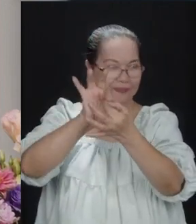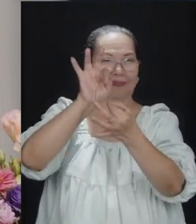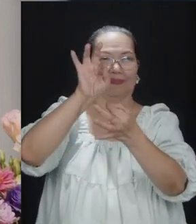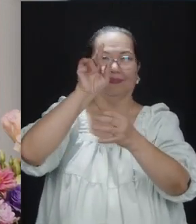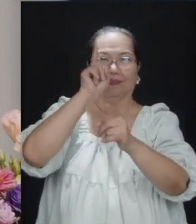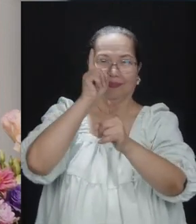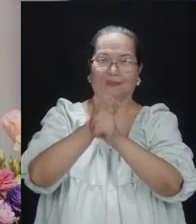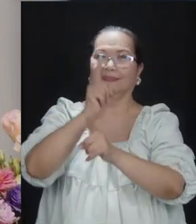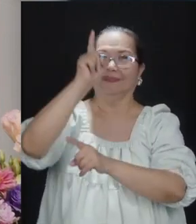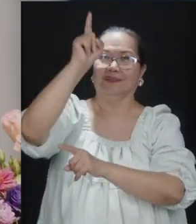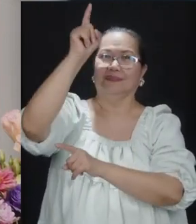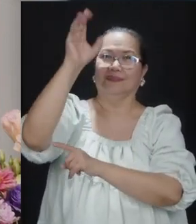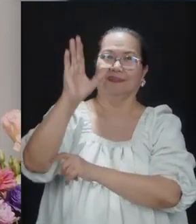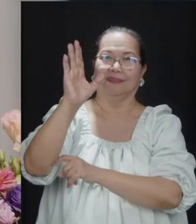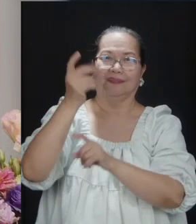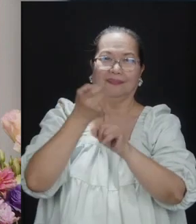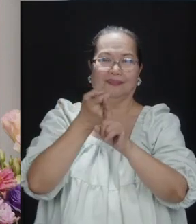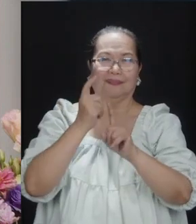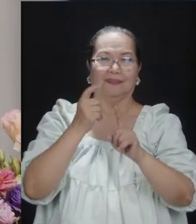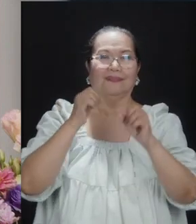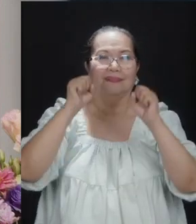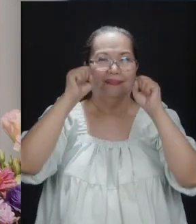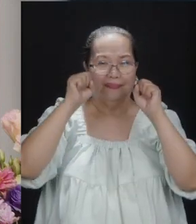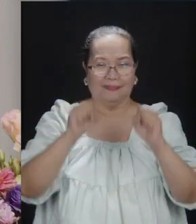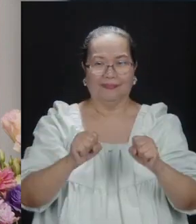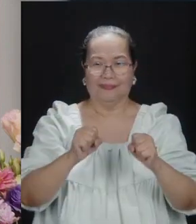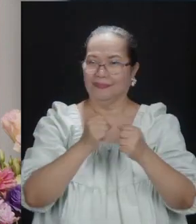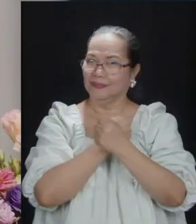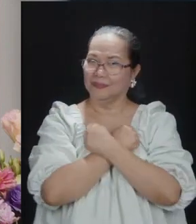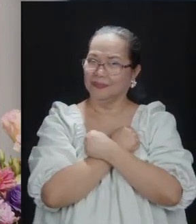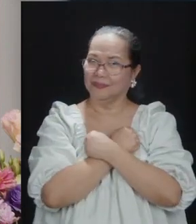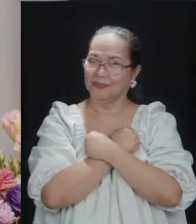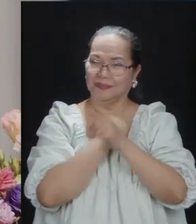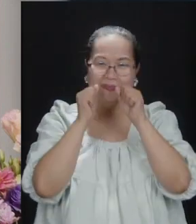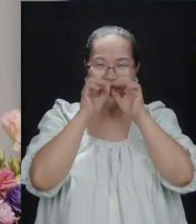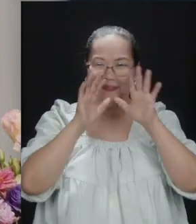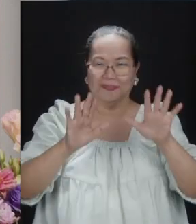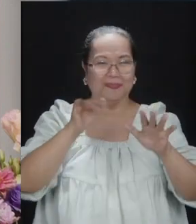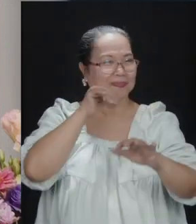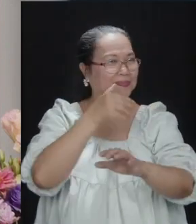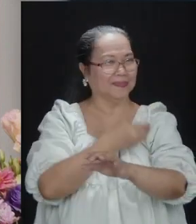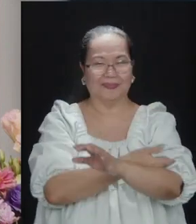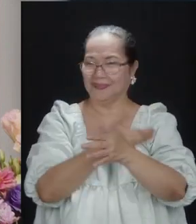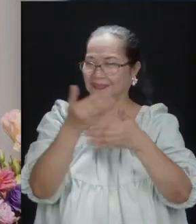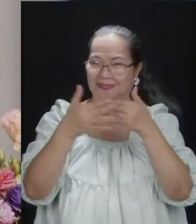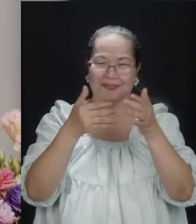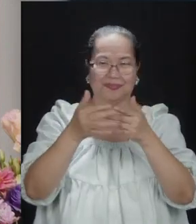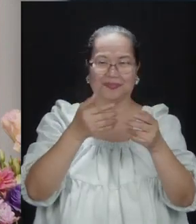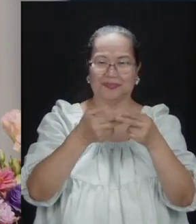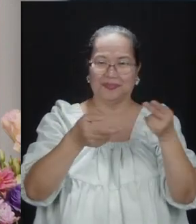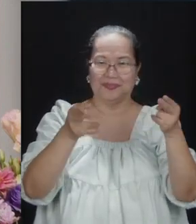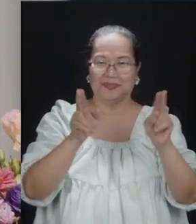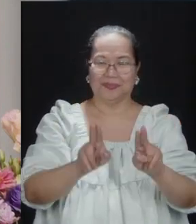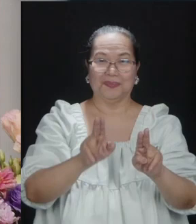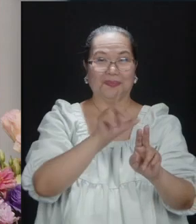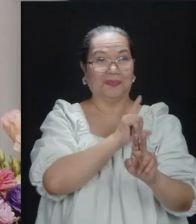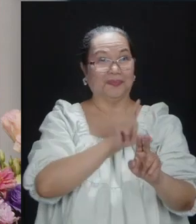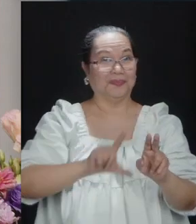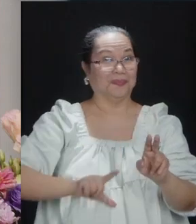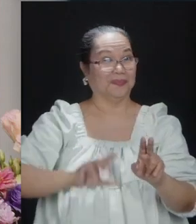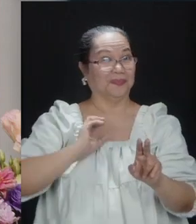was from God. So we were enabled to love and bless our daughter no matter what. And the Lord,